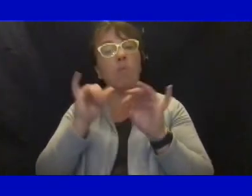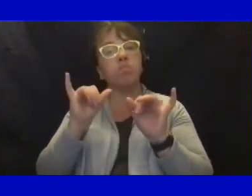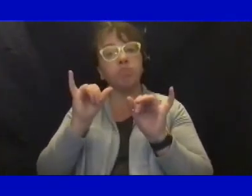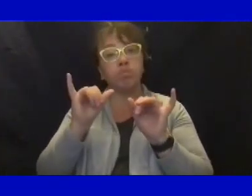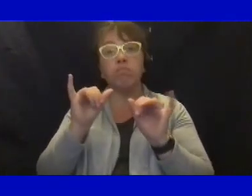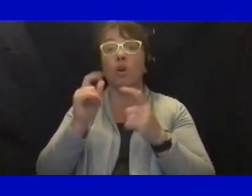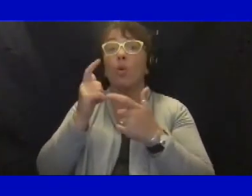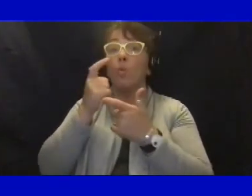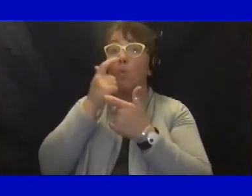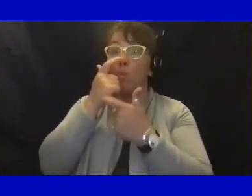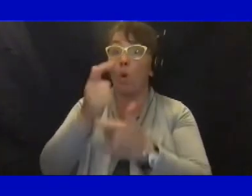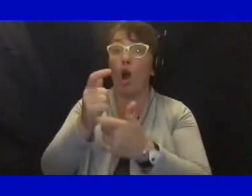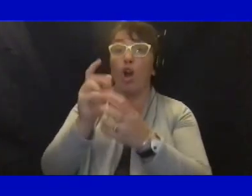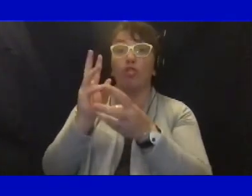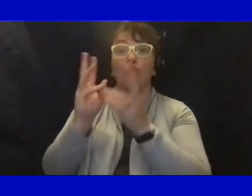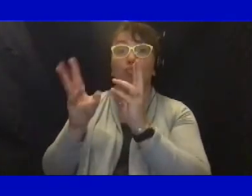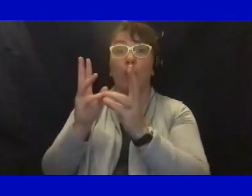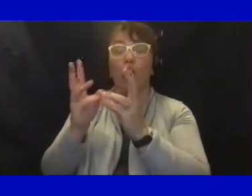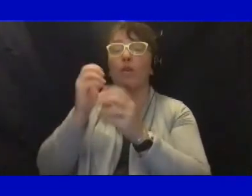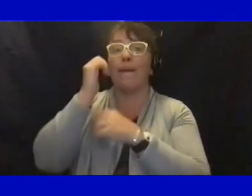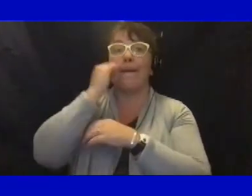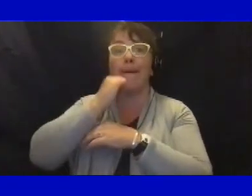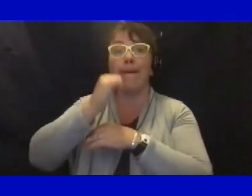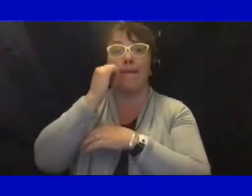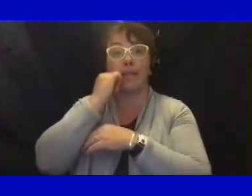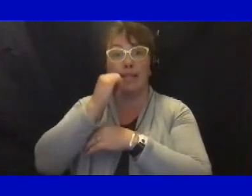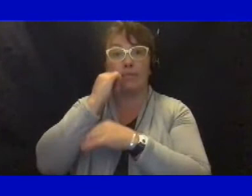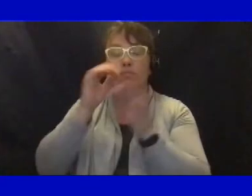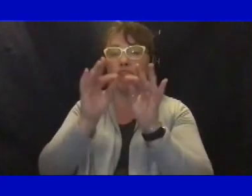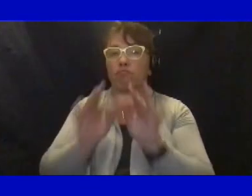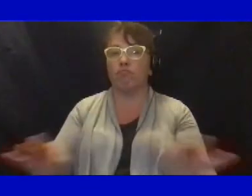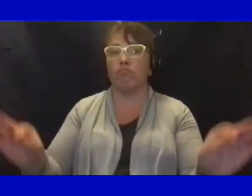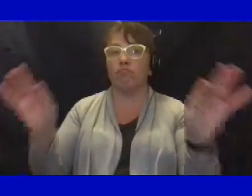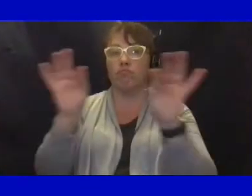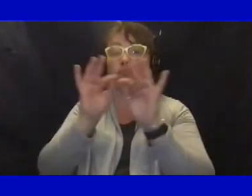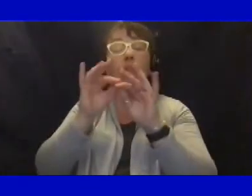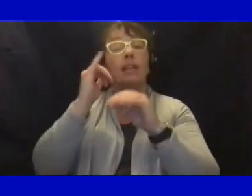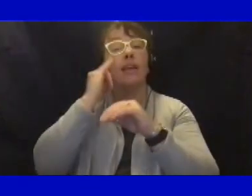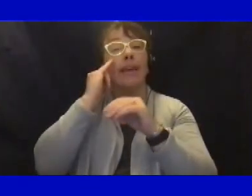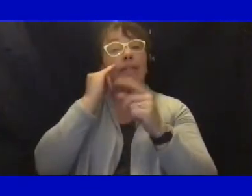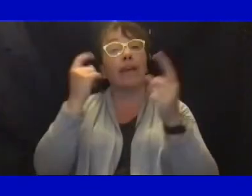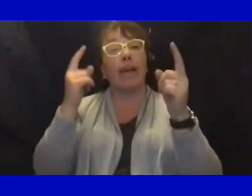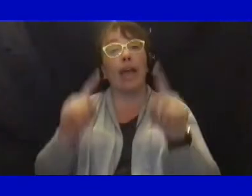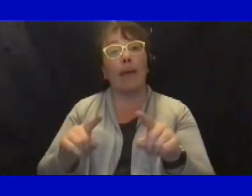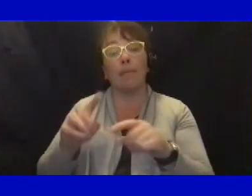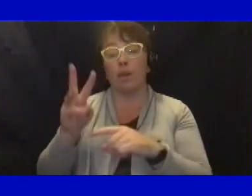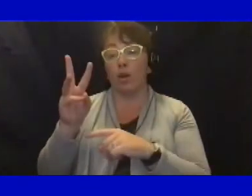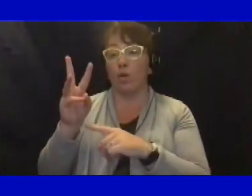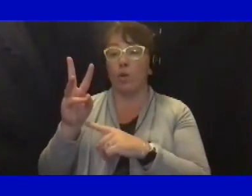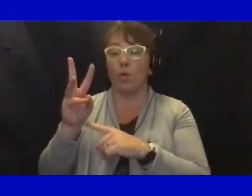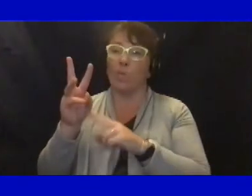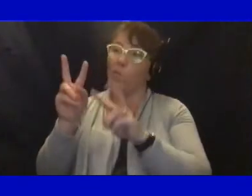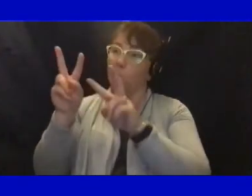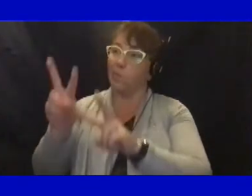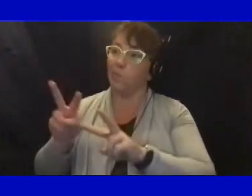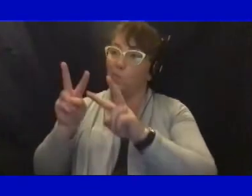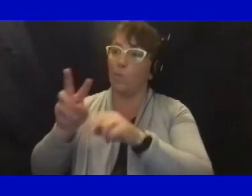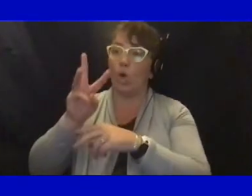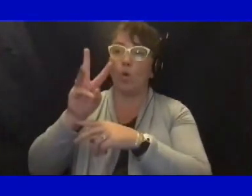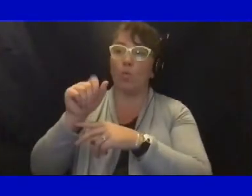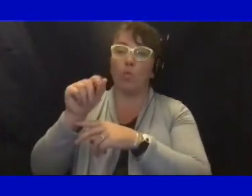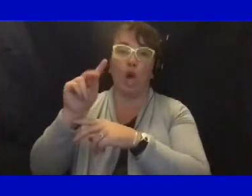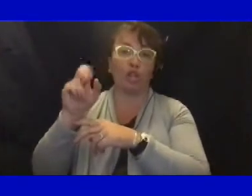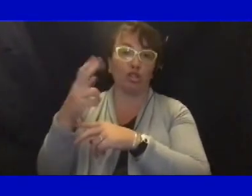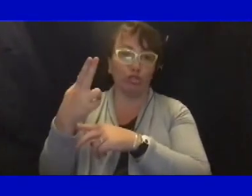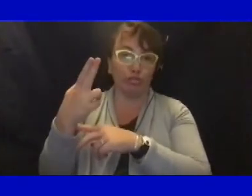that and follow it all the way up to when it rains. If we get into the mode of the watch, the flood watch, that's the mode